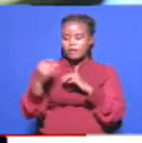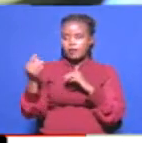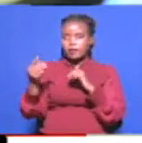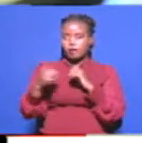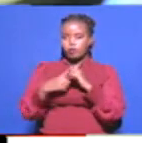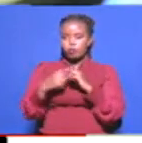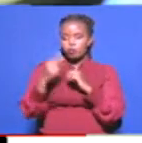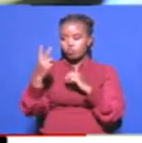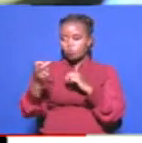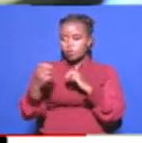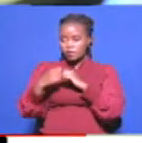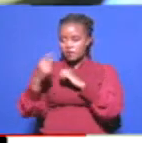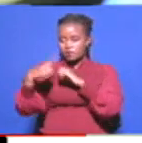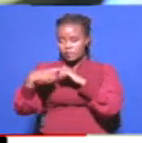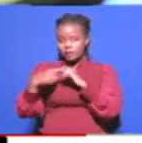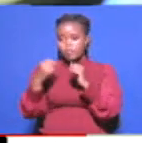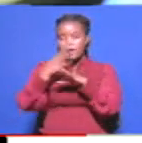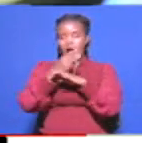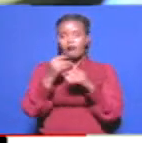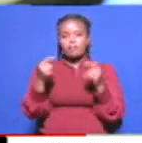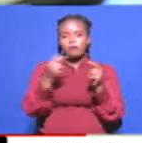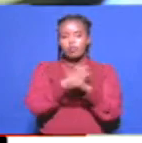a biological passport violation.